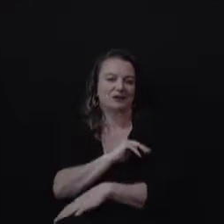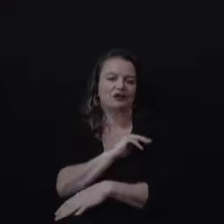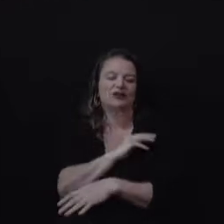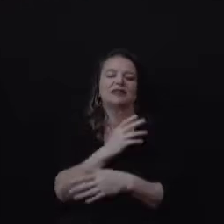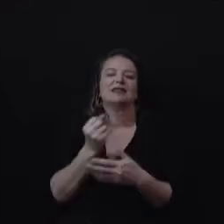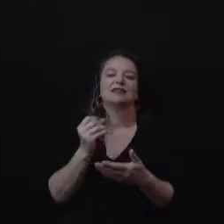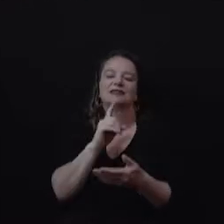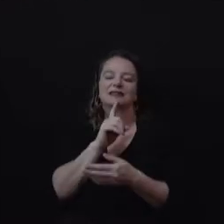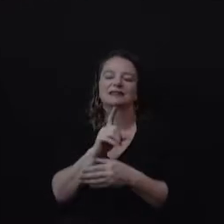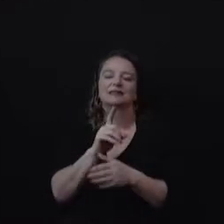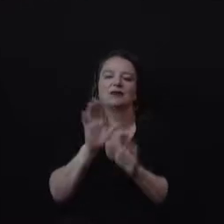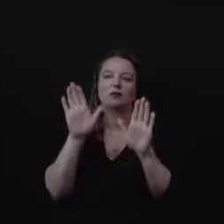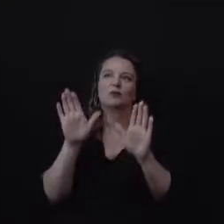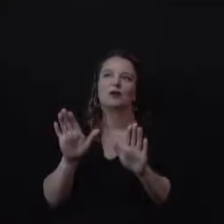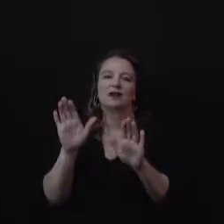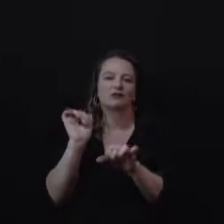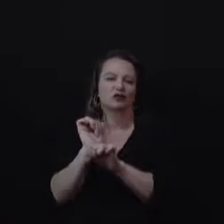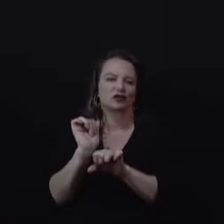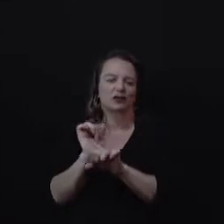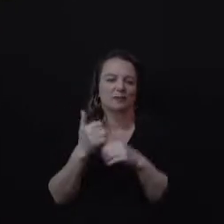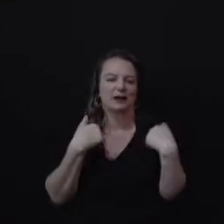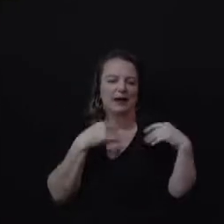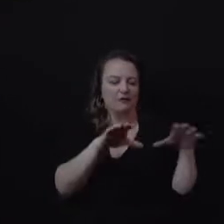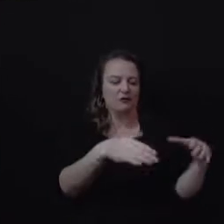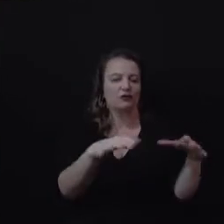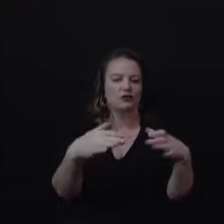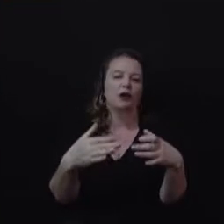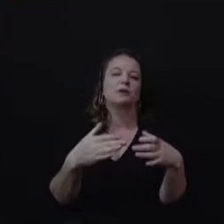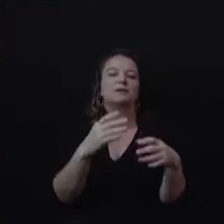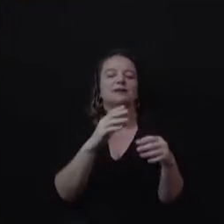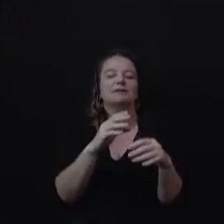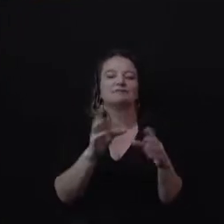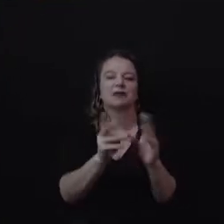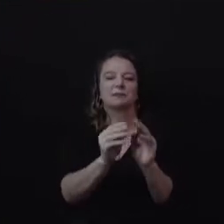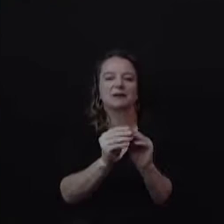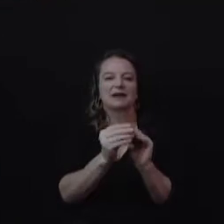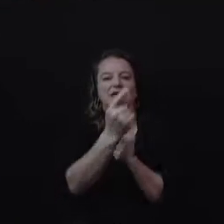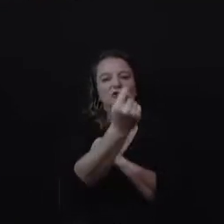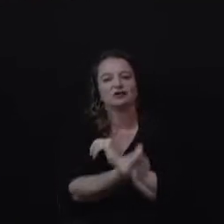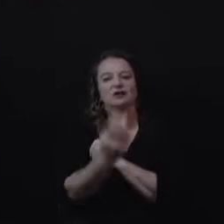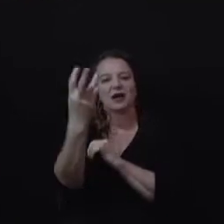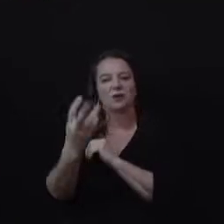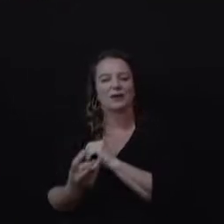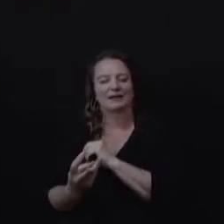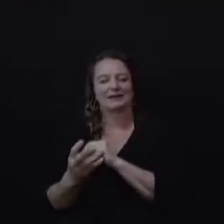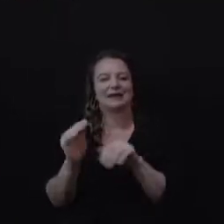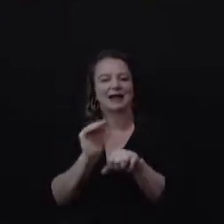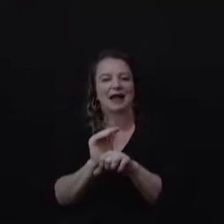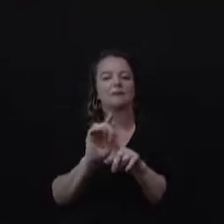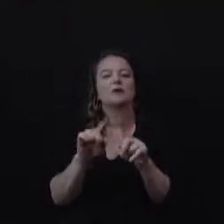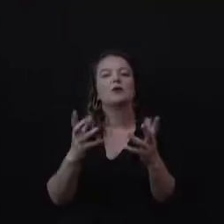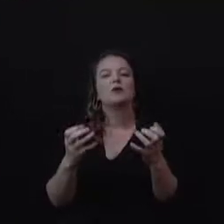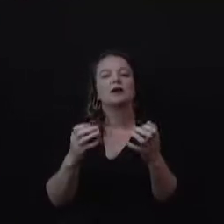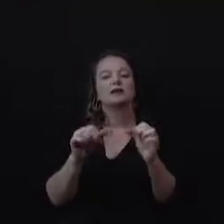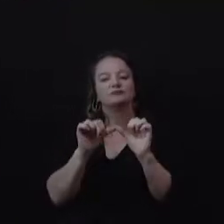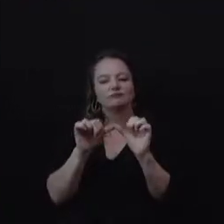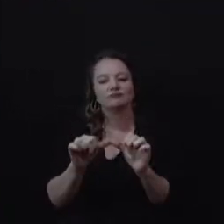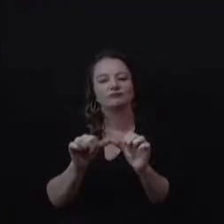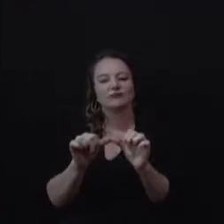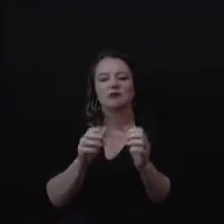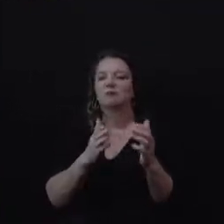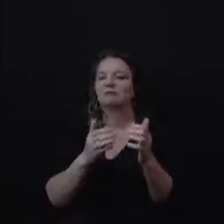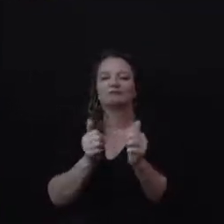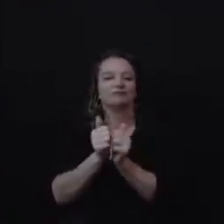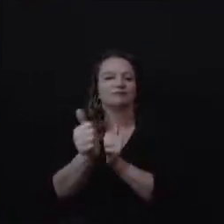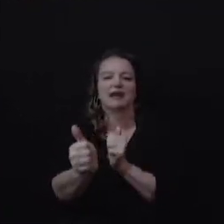so we have groups that are meeting right now on Tuesdays and Wednesday nights, but we want to expand that. We want to go beyond divorce care